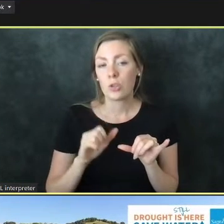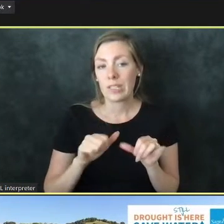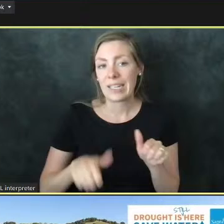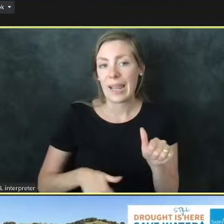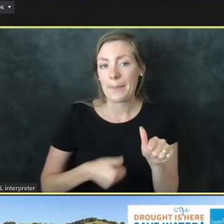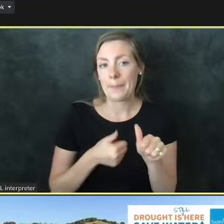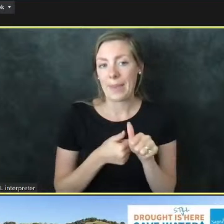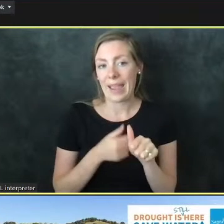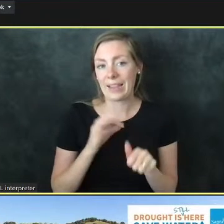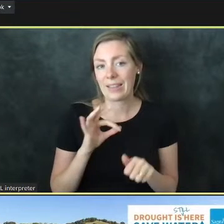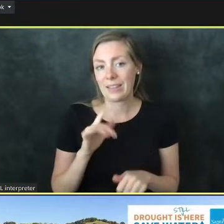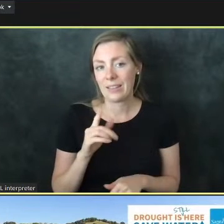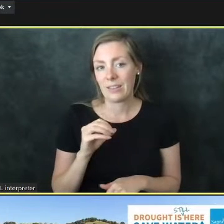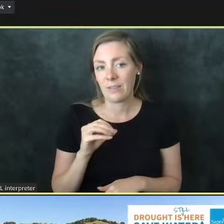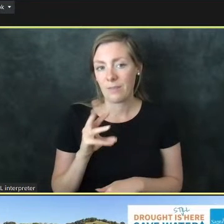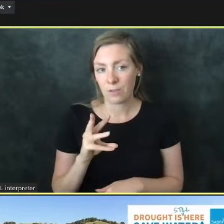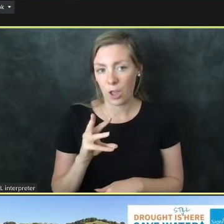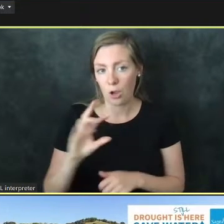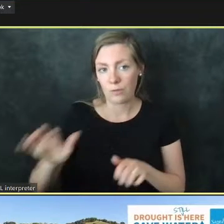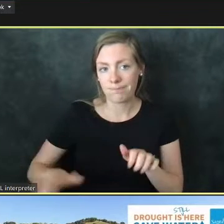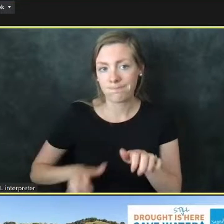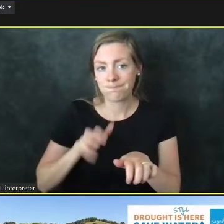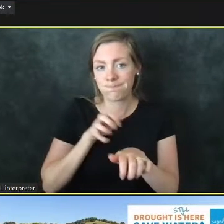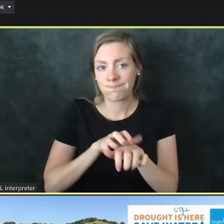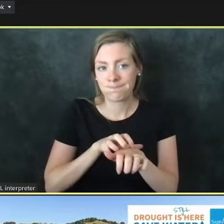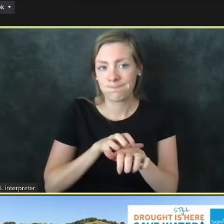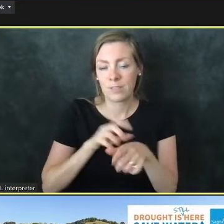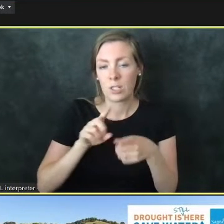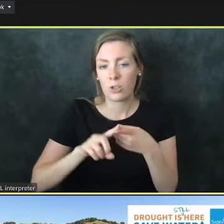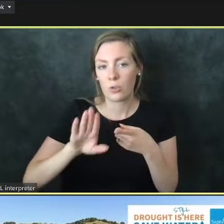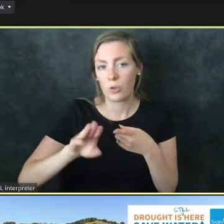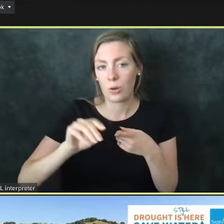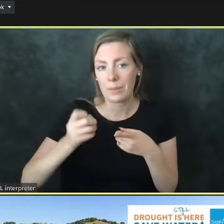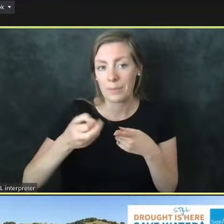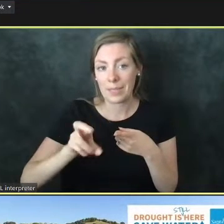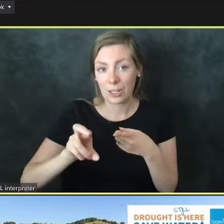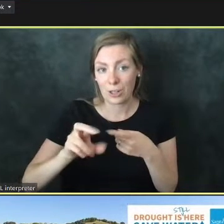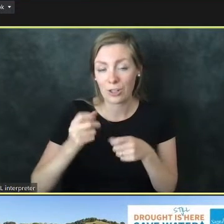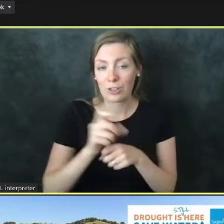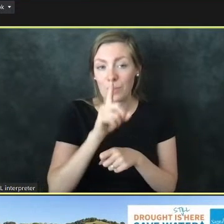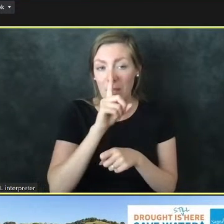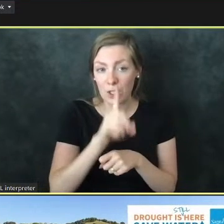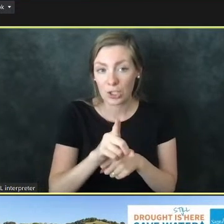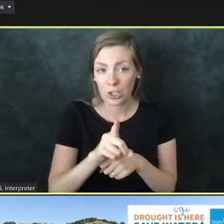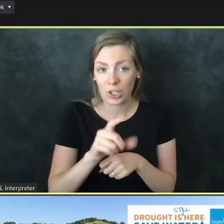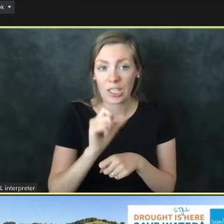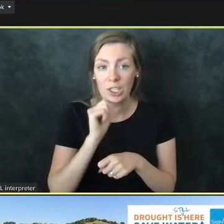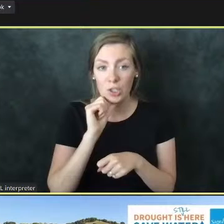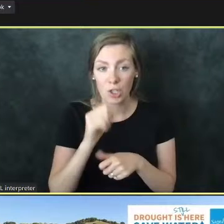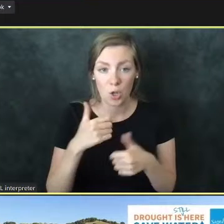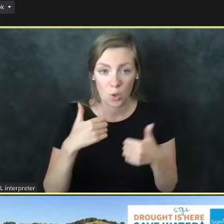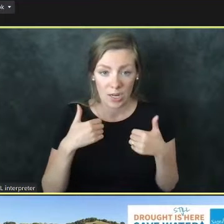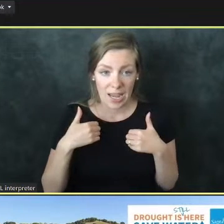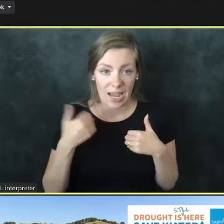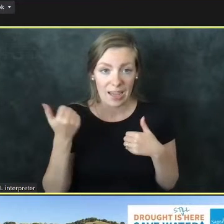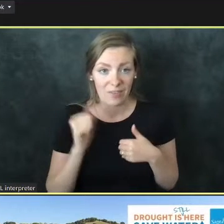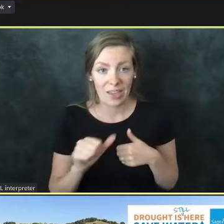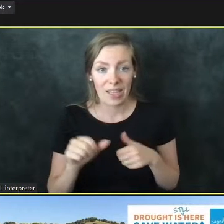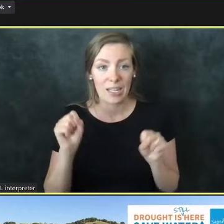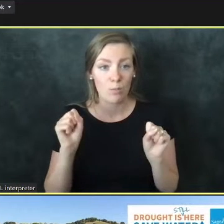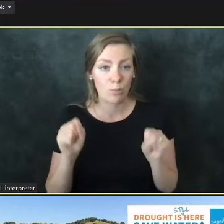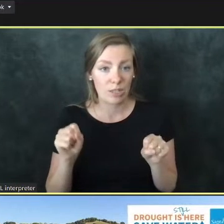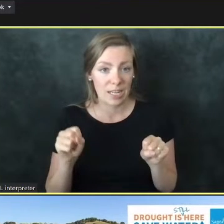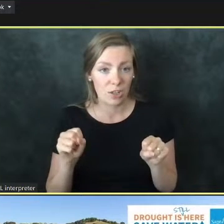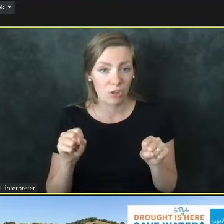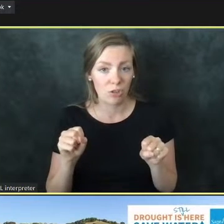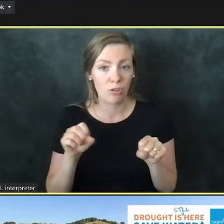device poner on the a un backside of vacuum, your meter to ensure that we don't have el aparato any que va a retener el agua potential para